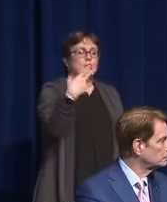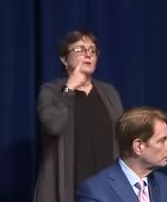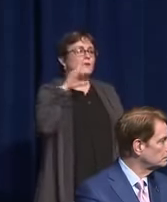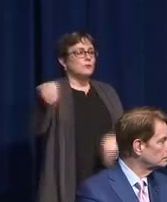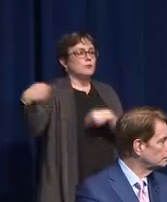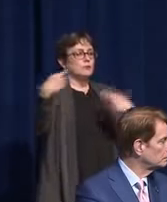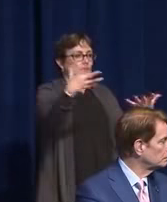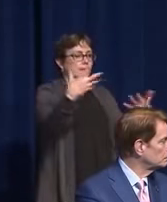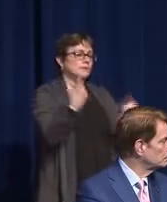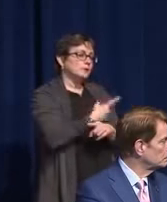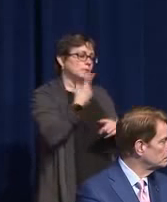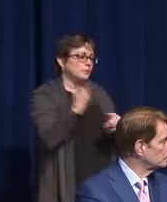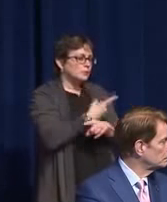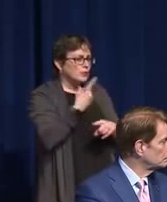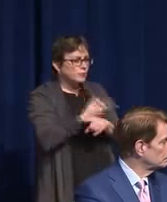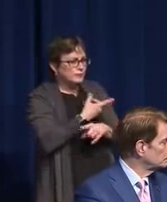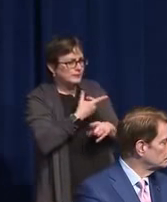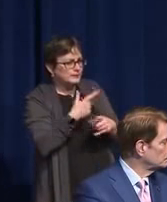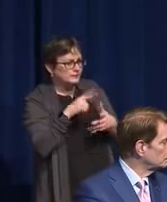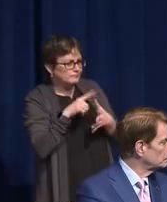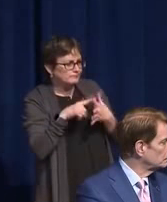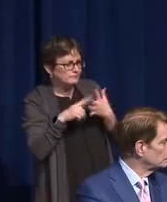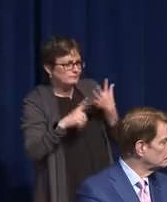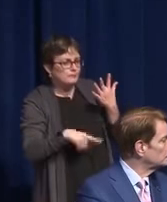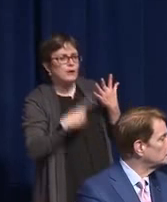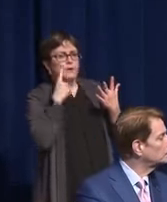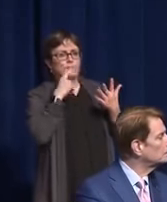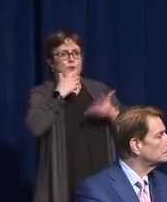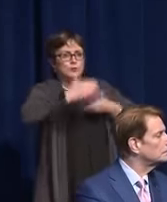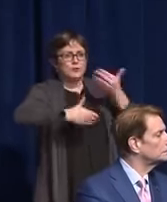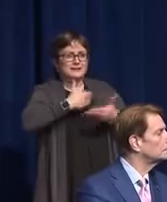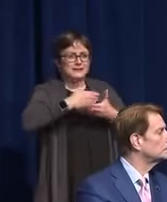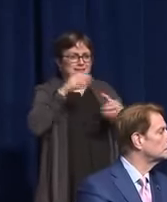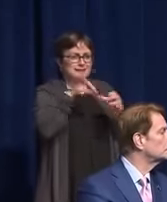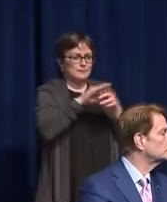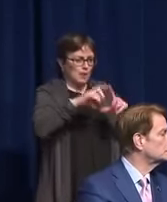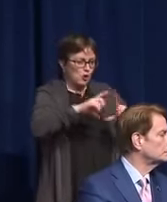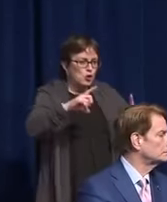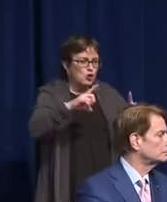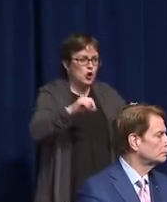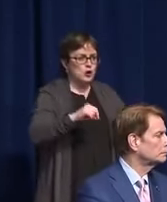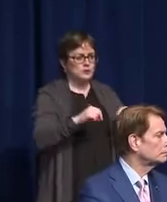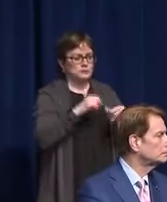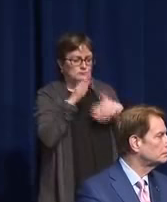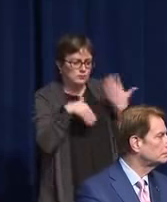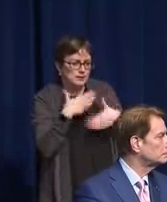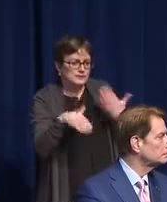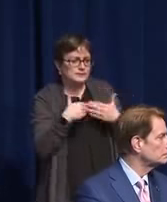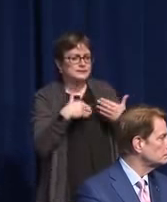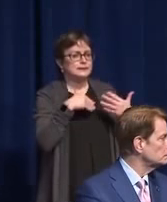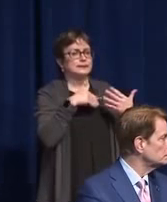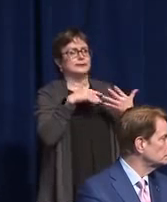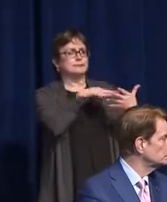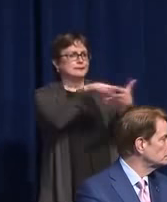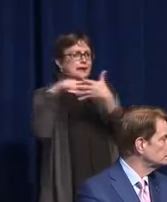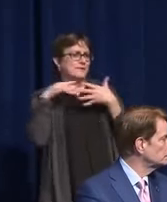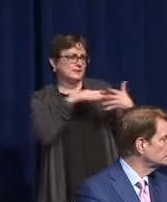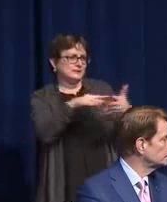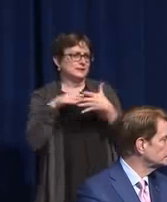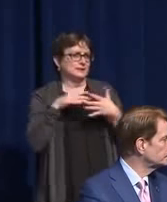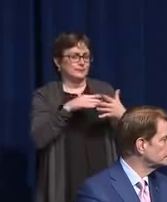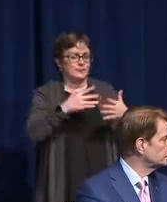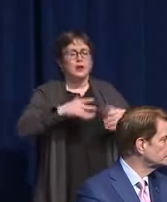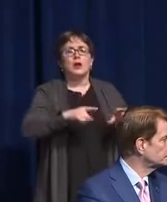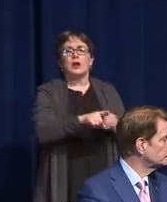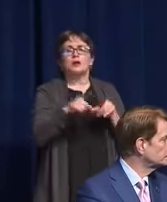safety guidelines for ballot processing, counting, and canvassing. To close, I appreciate